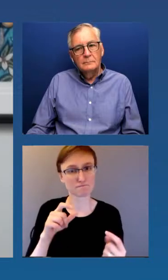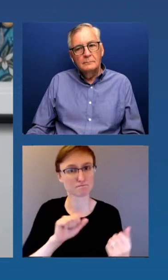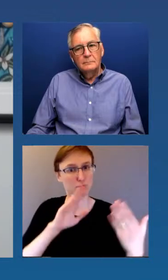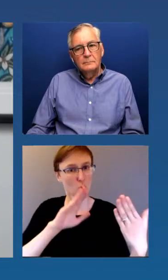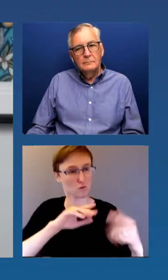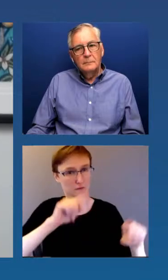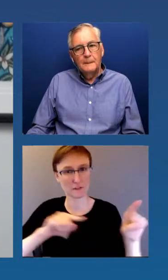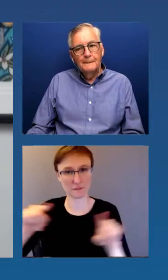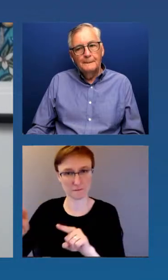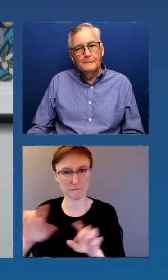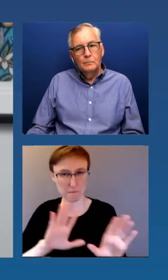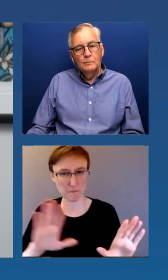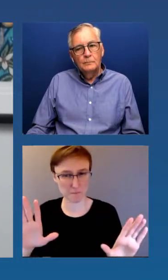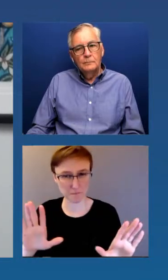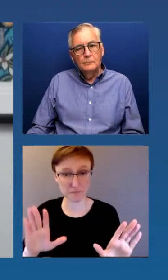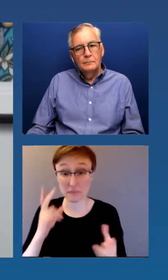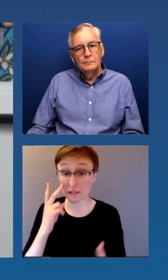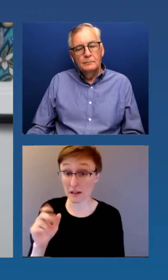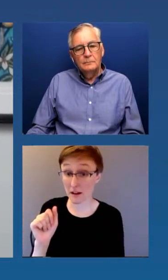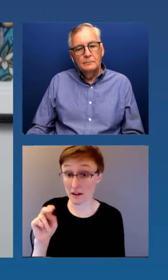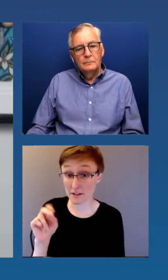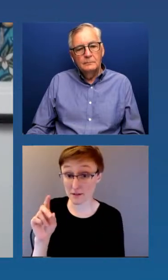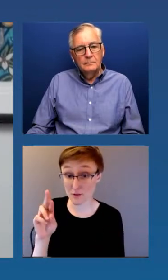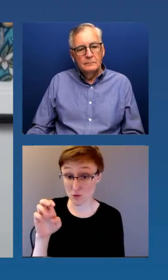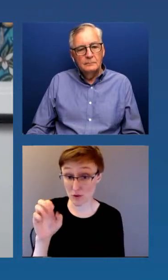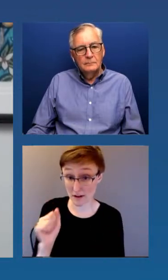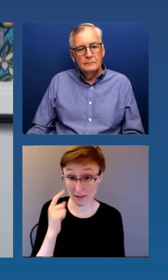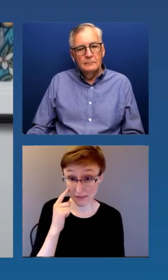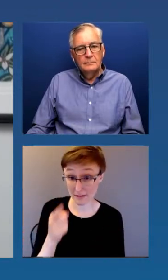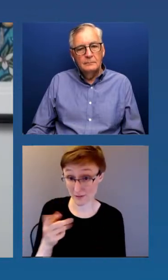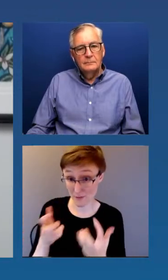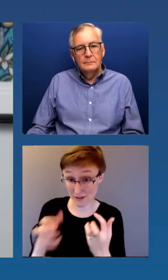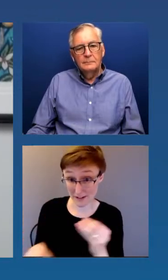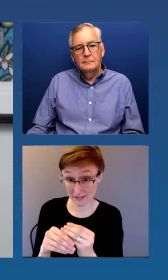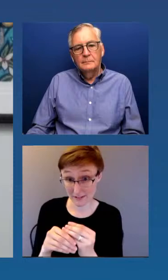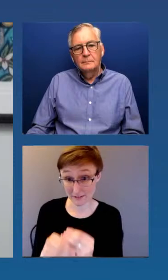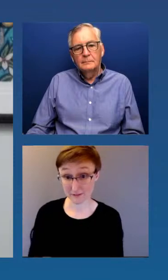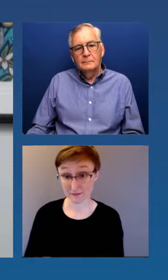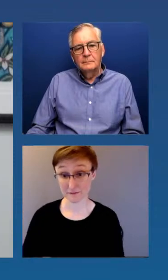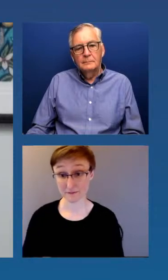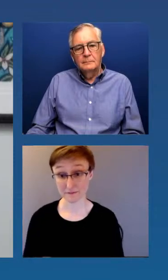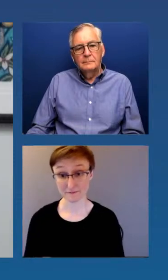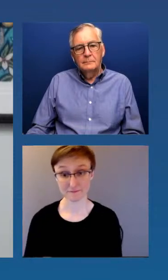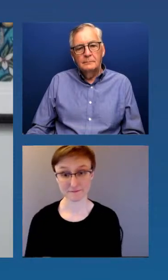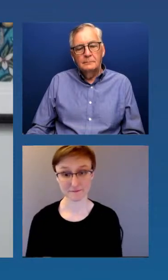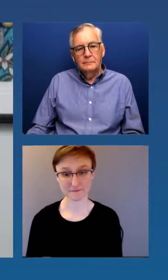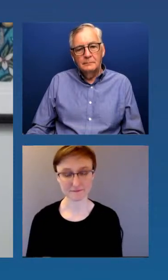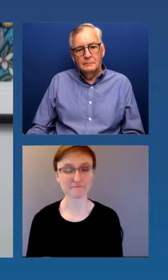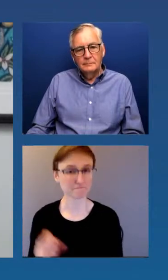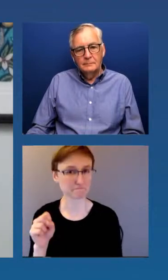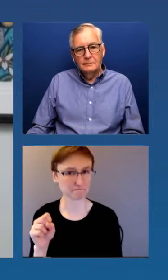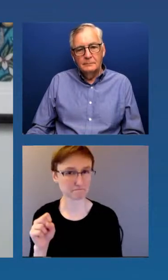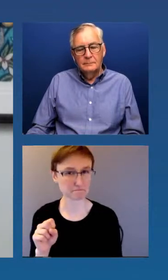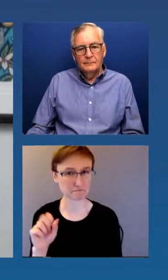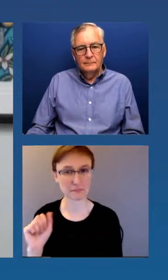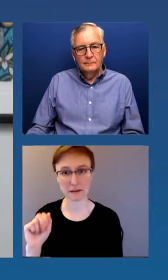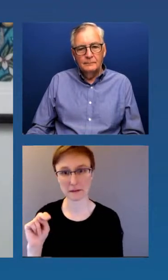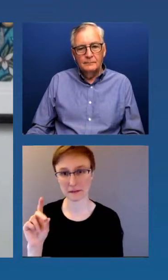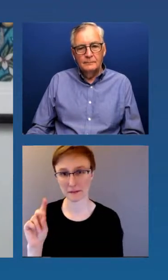So I'll just, Andrea, I think I see what would like to add. Yeah, I think one of